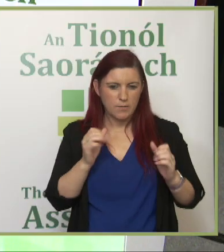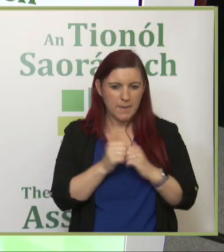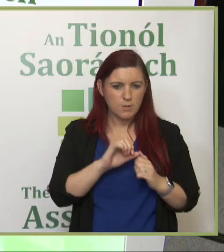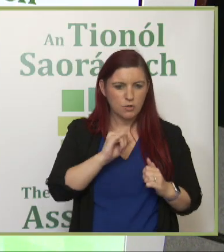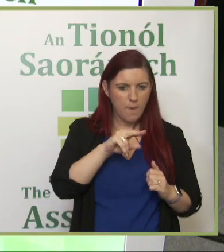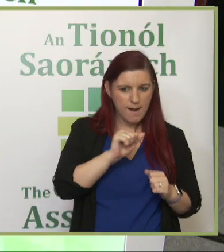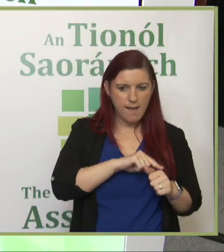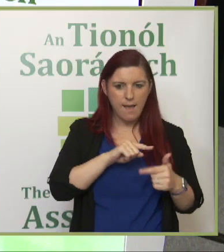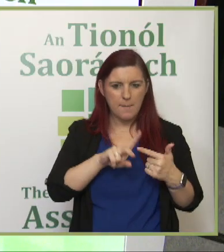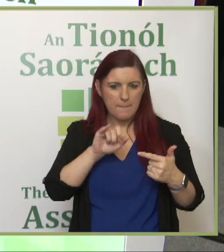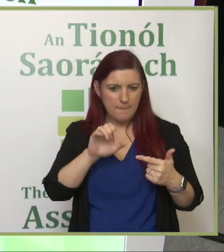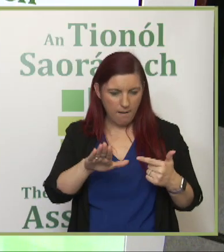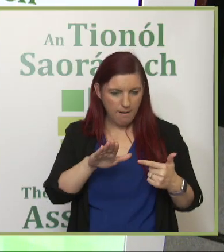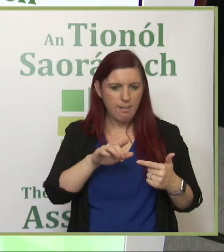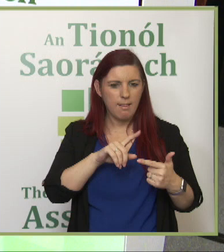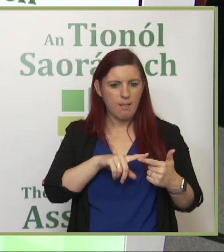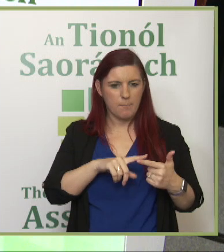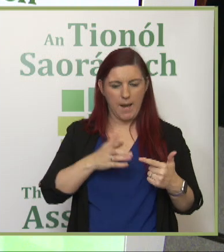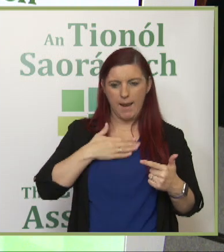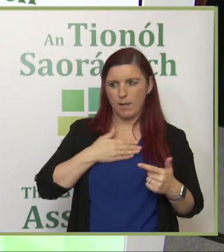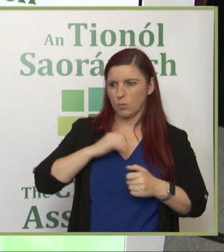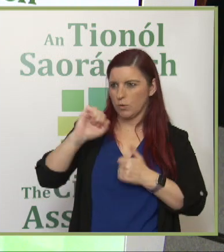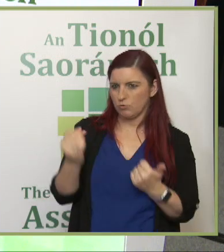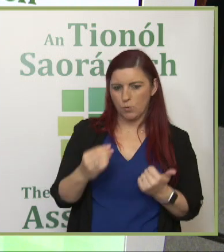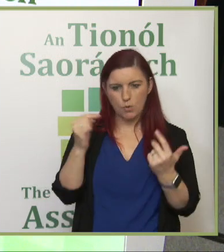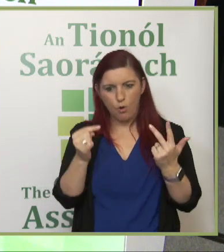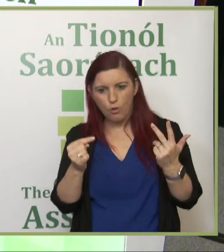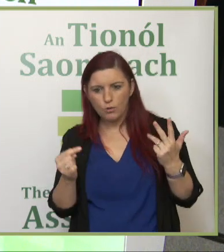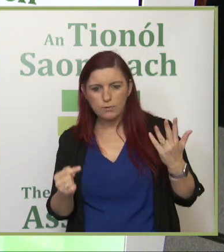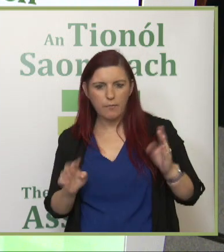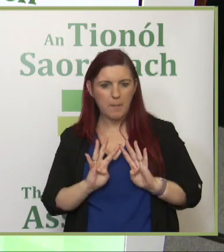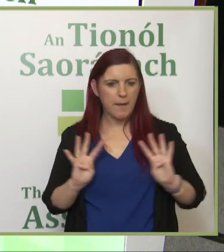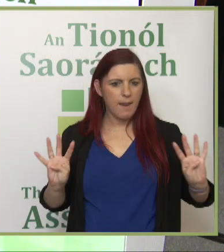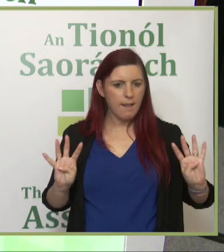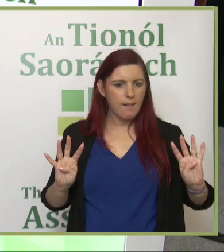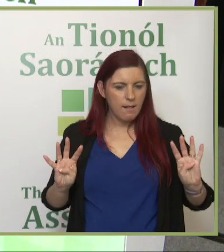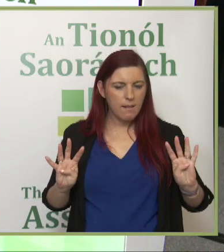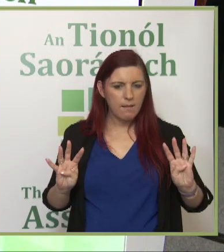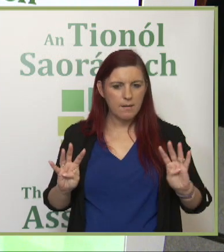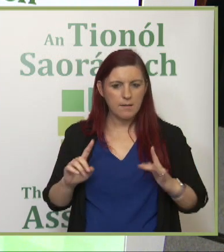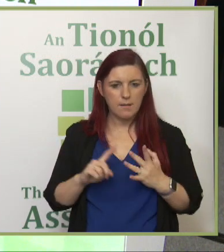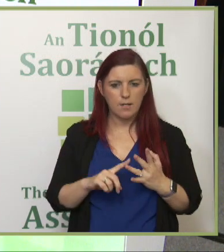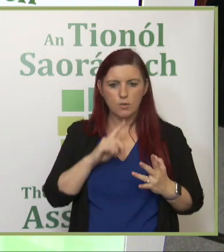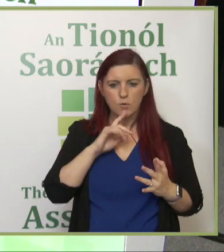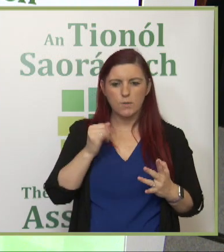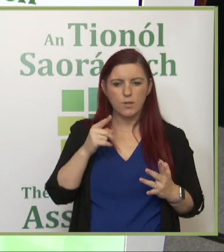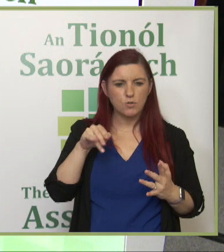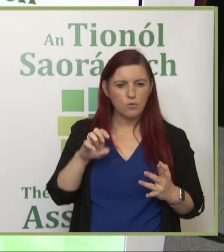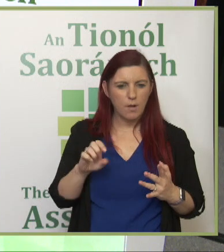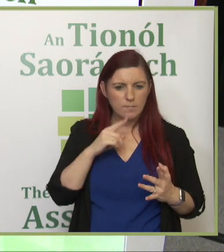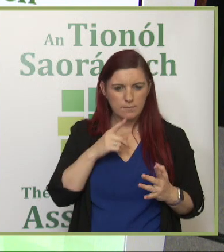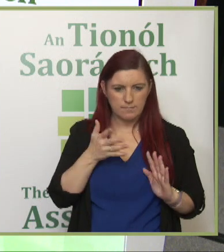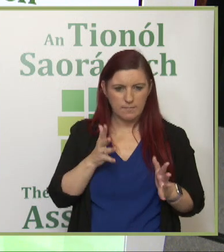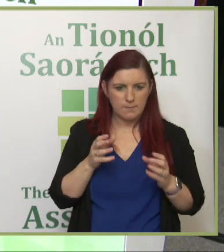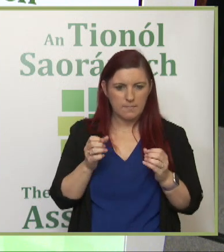Paul, who've presented already, but just to welcome to the panel discussion Judge Anne Ryan. You'll have met, I would